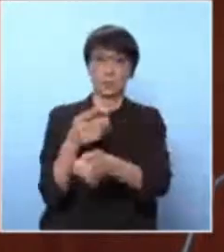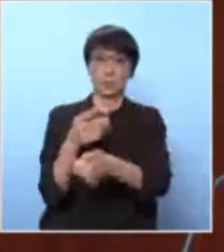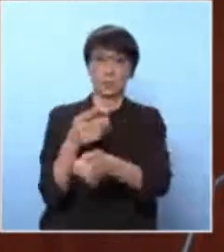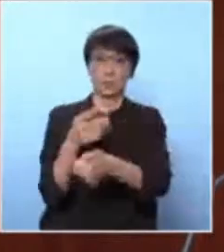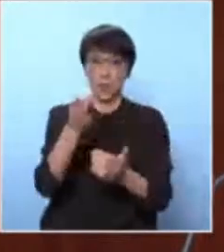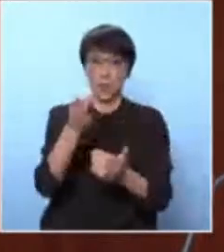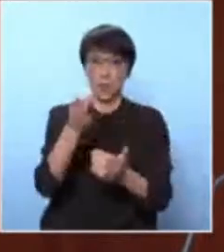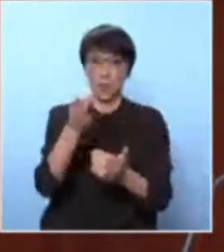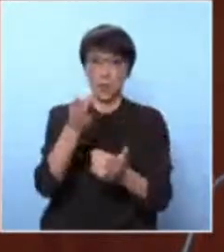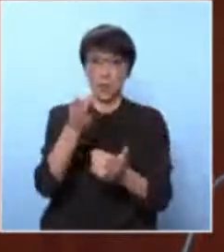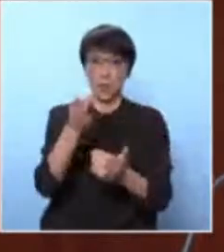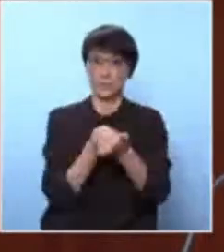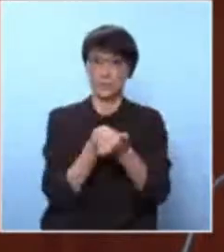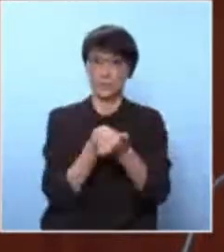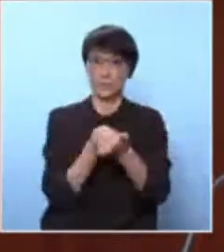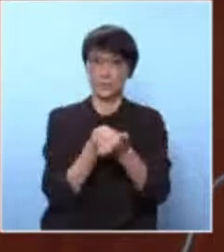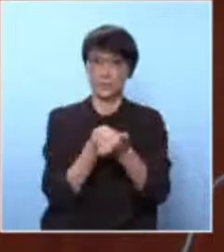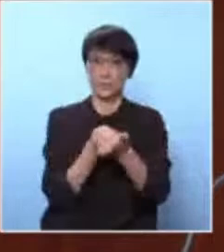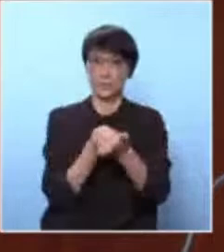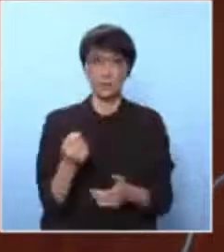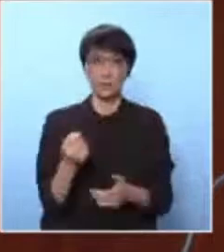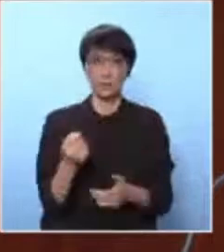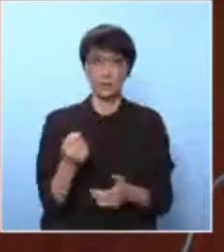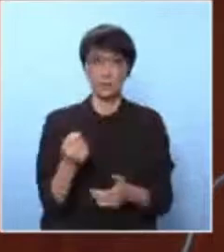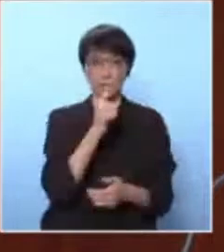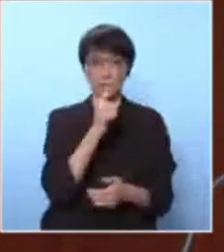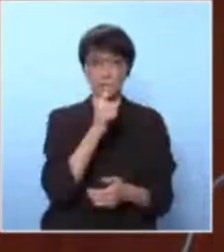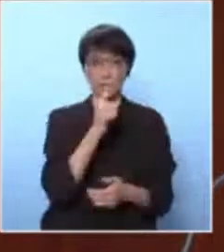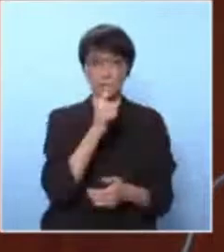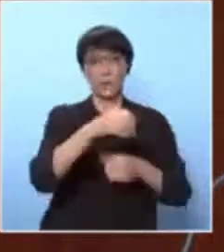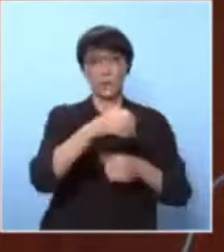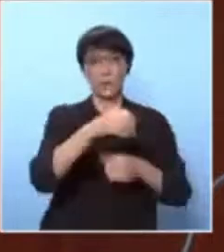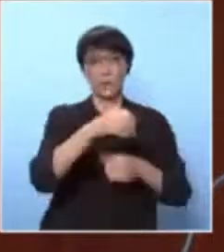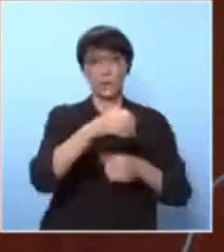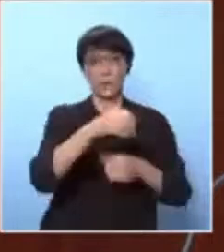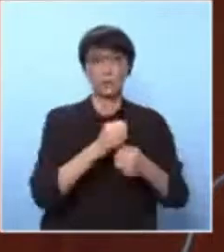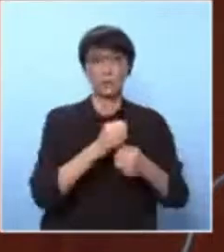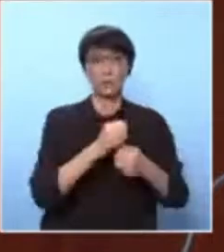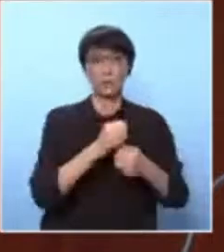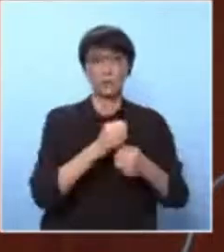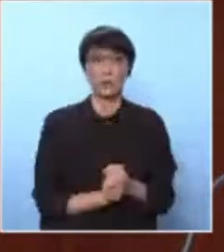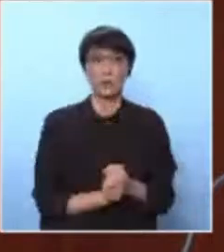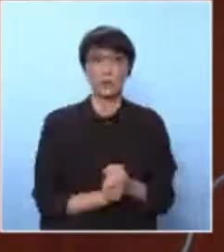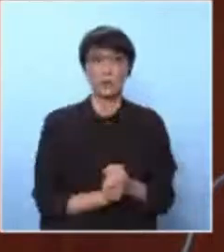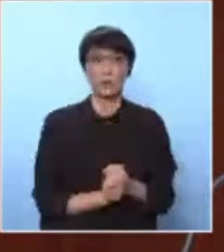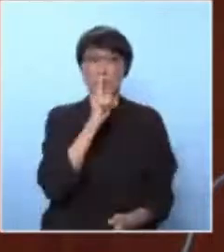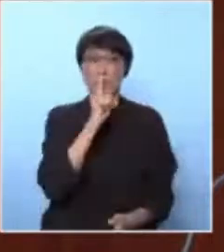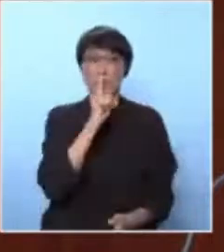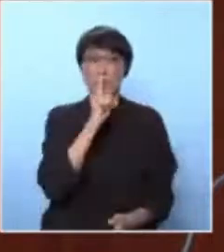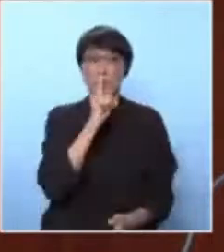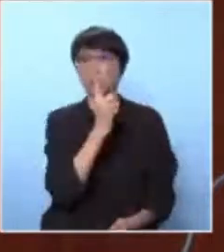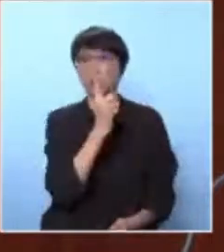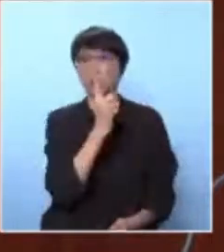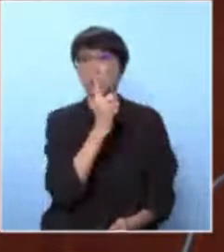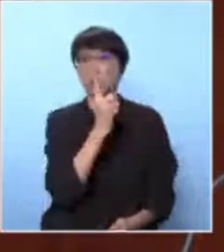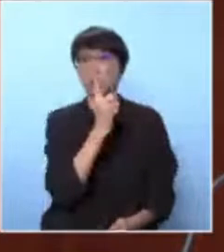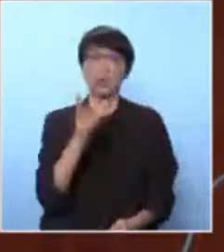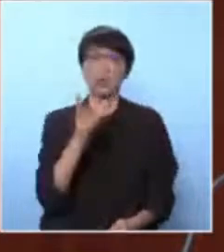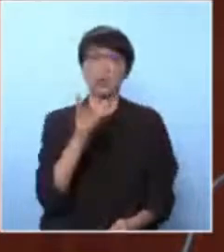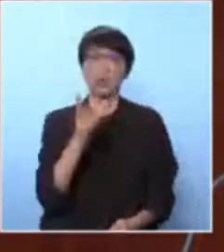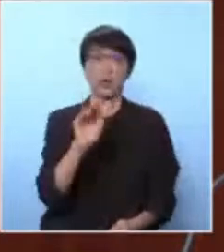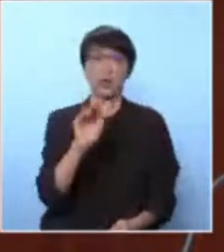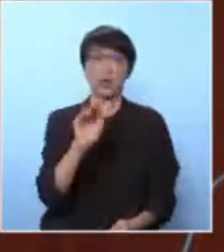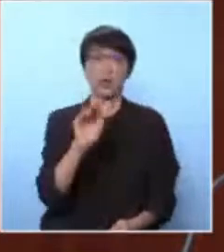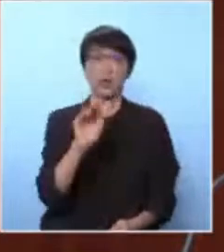will help the parents go to work and will also benefit single parents' households. The scheme will be implemented on a